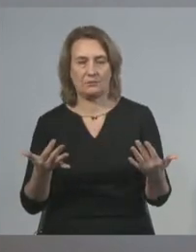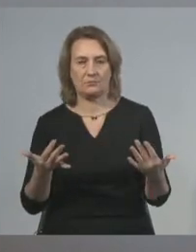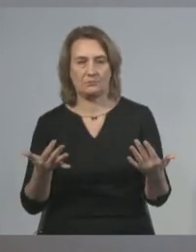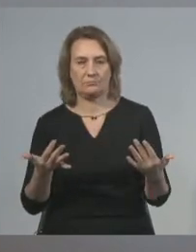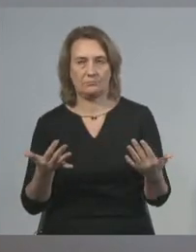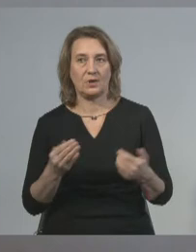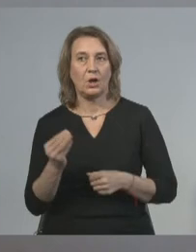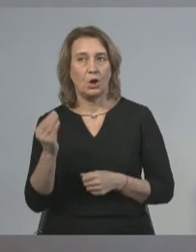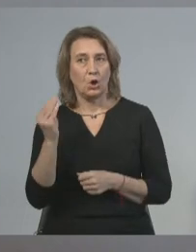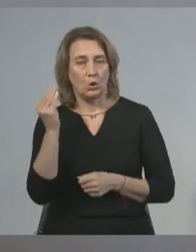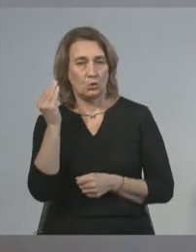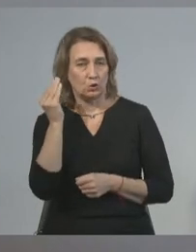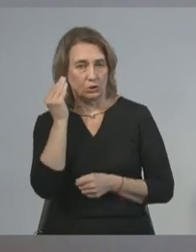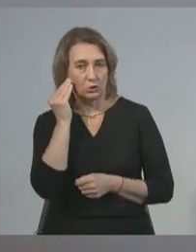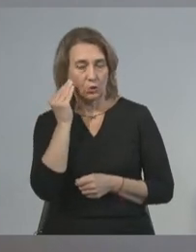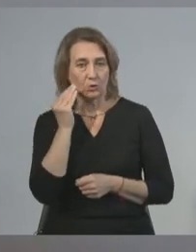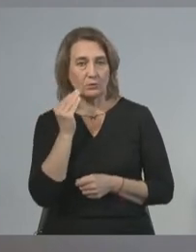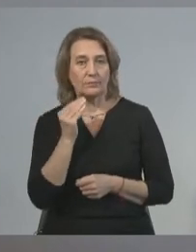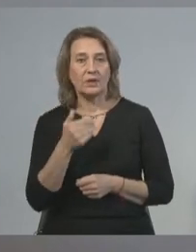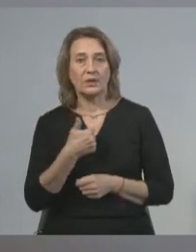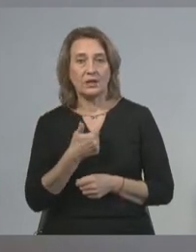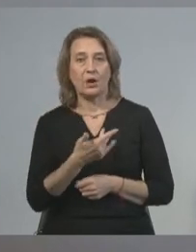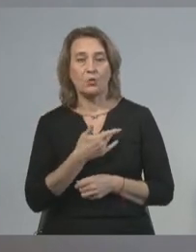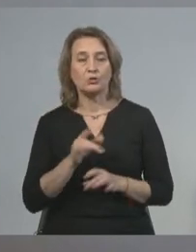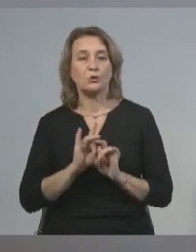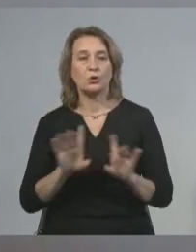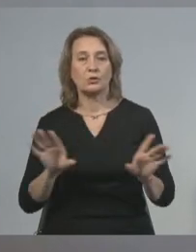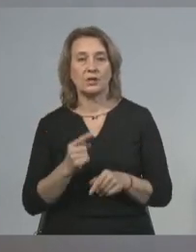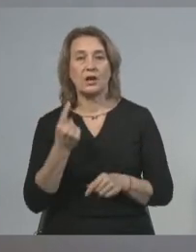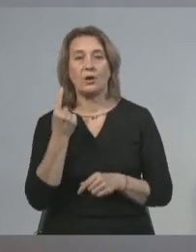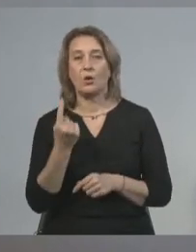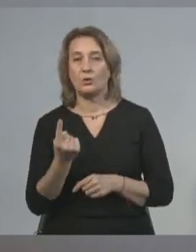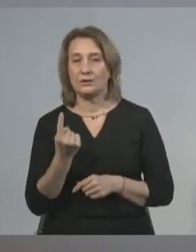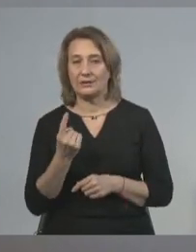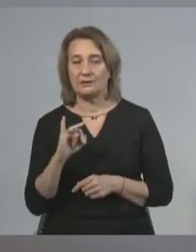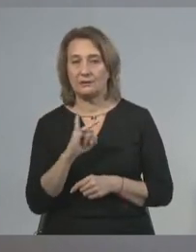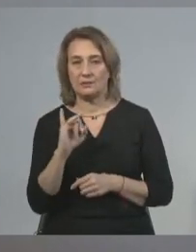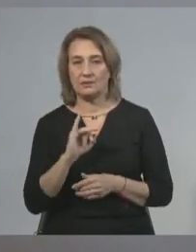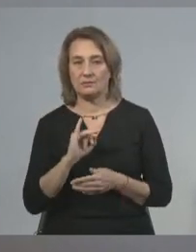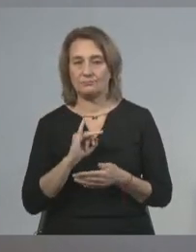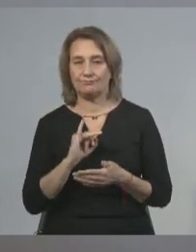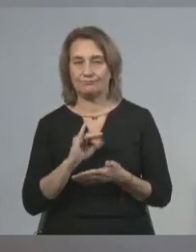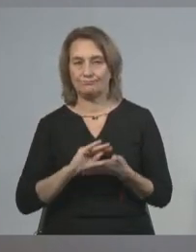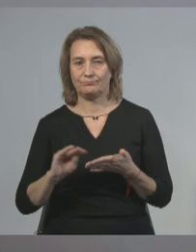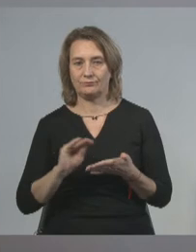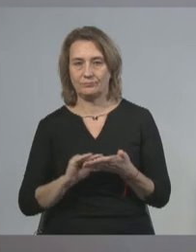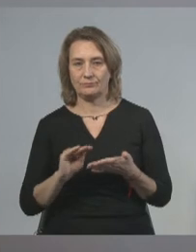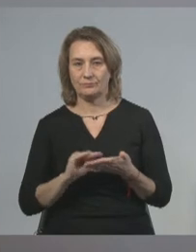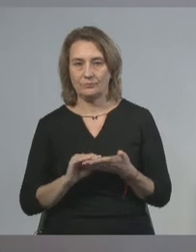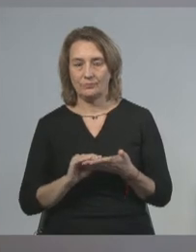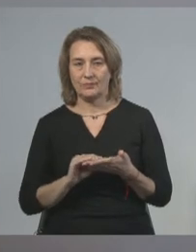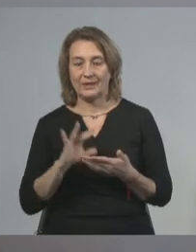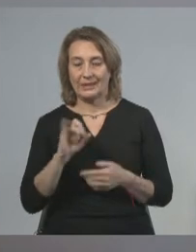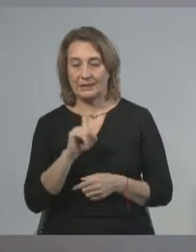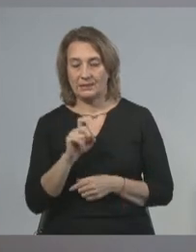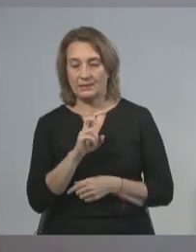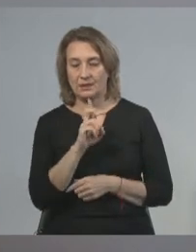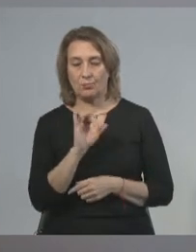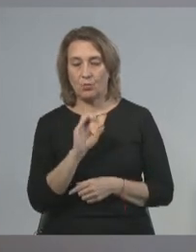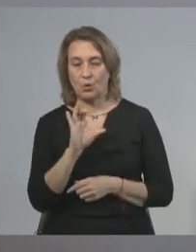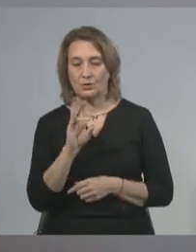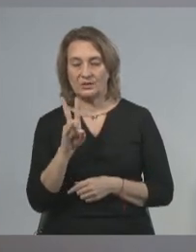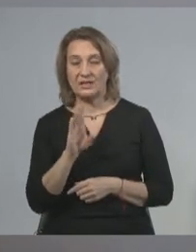case where uh originally massive girl originally from bosnia she was beaten with